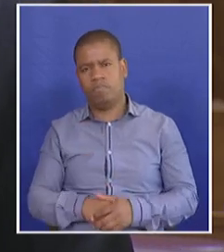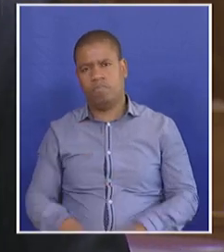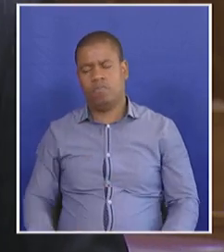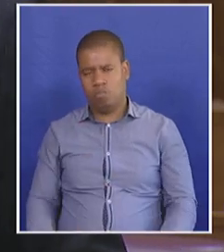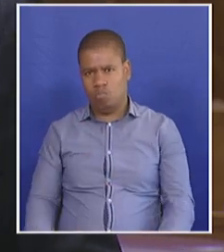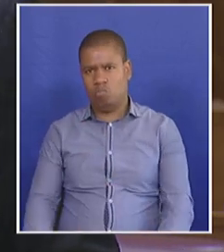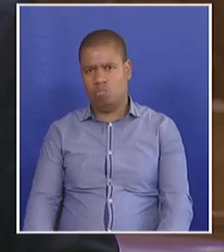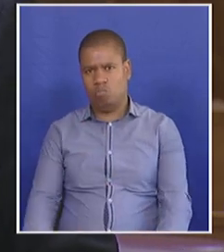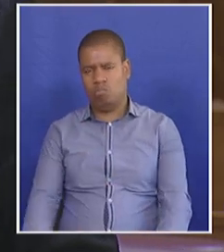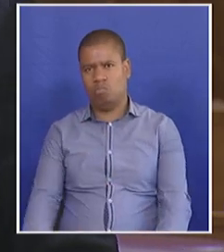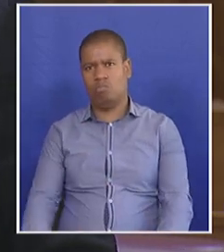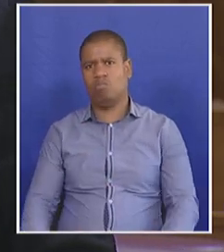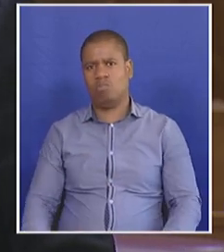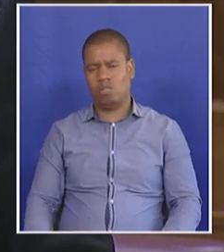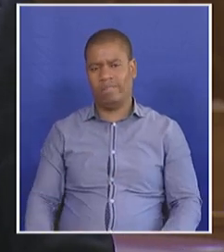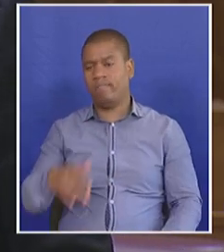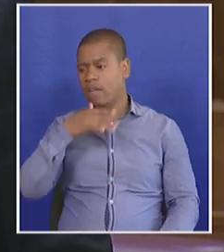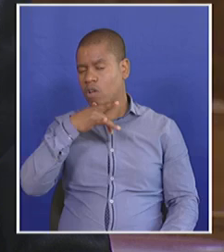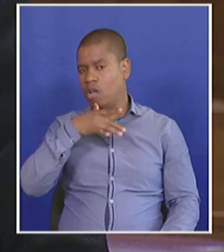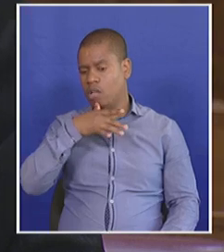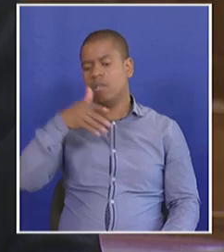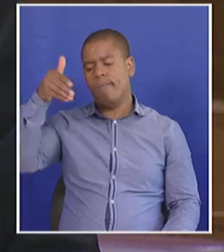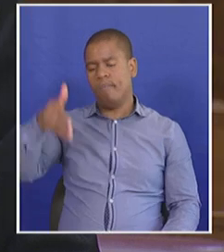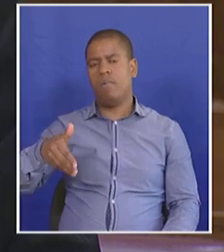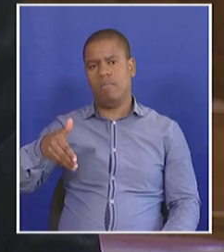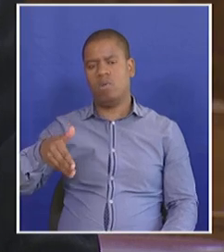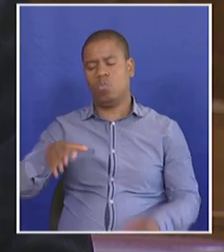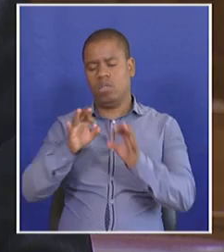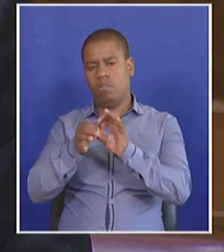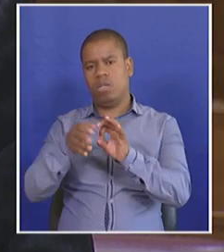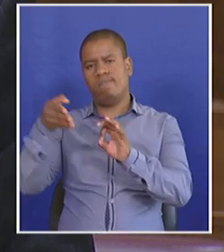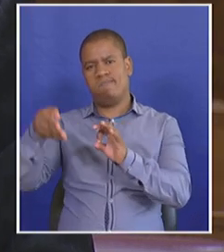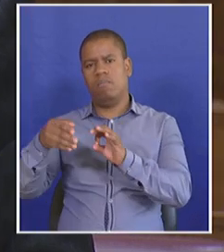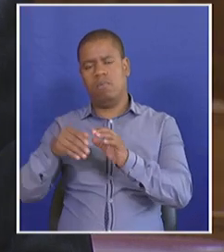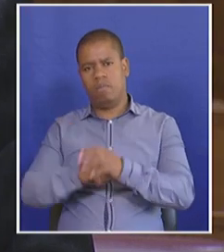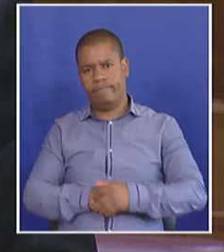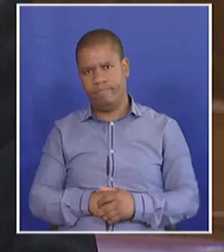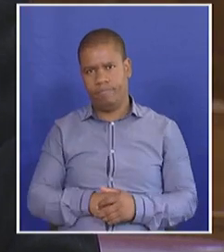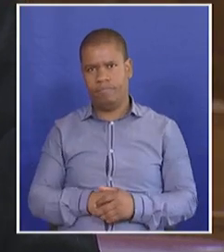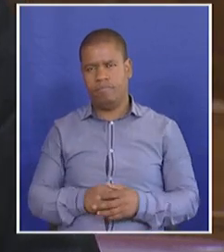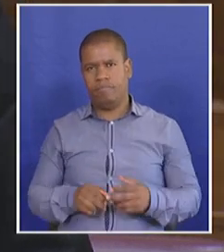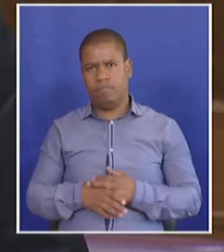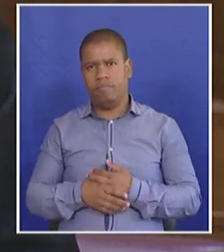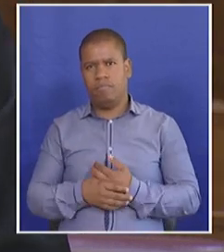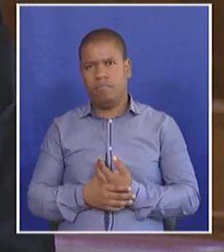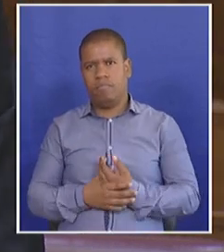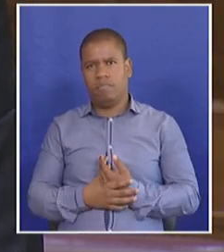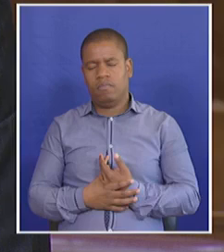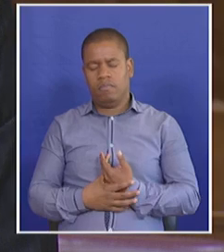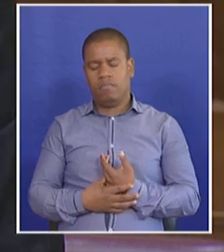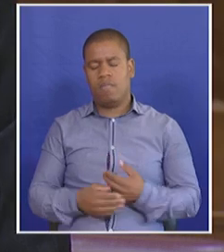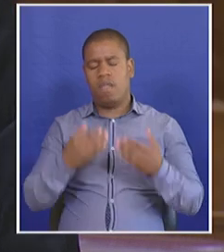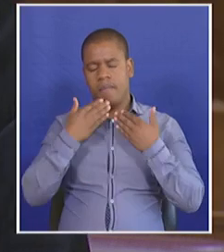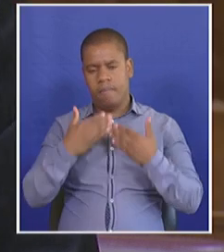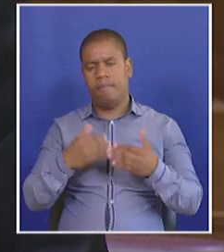on your turn. Afrikaans is one of the languages. Thank you, Chair. Gaan voort, meneer. Die achtbare. Baie dankie,